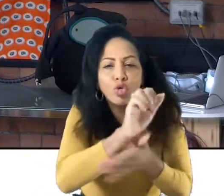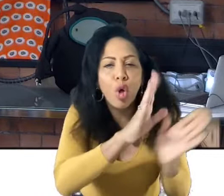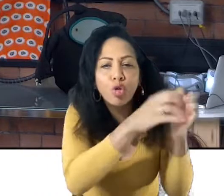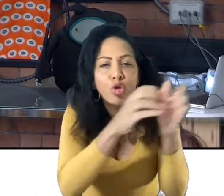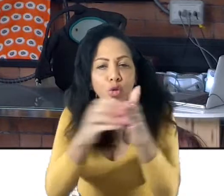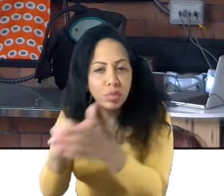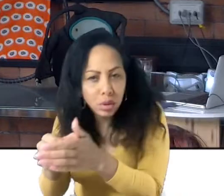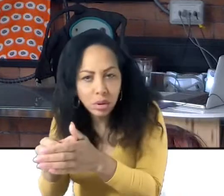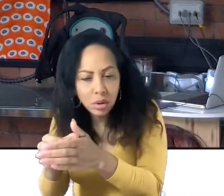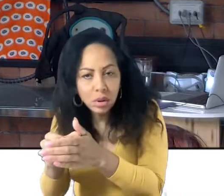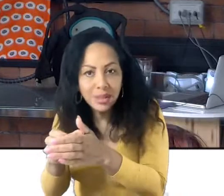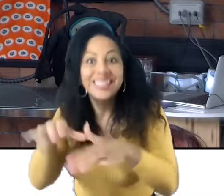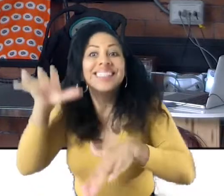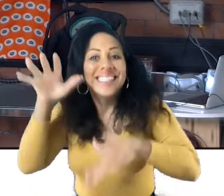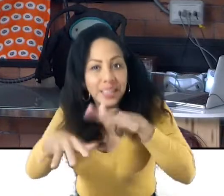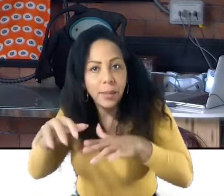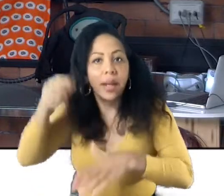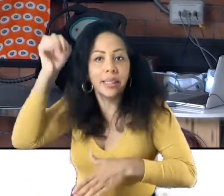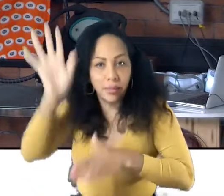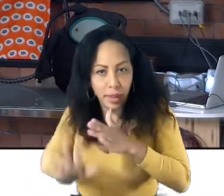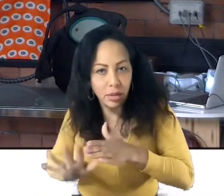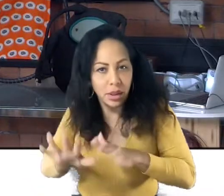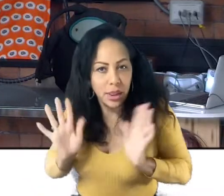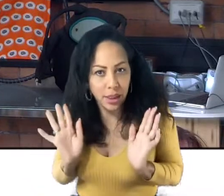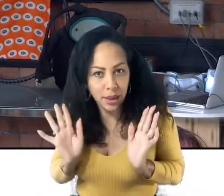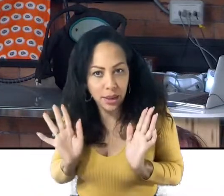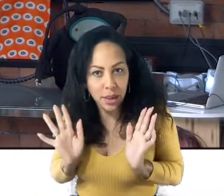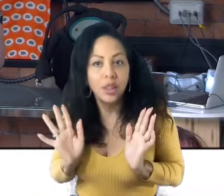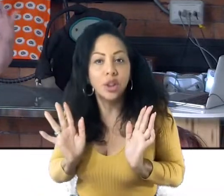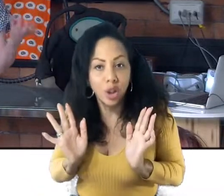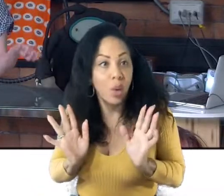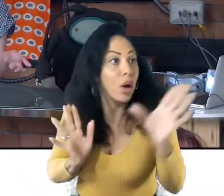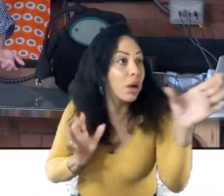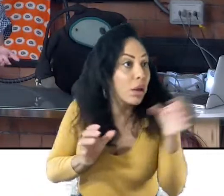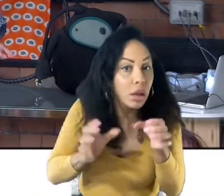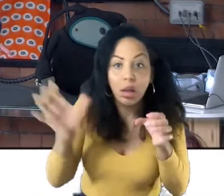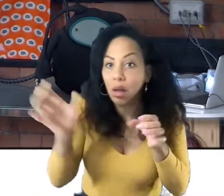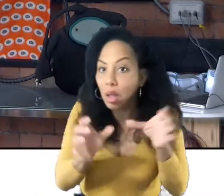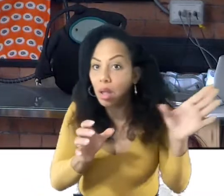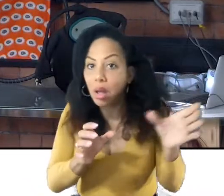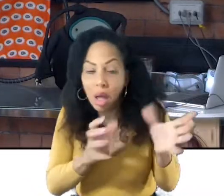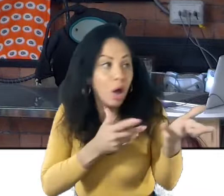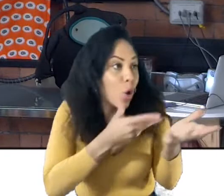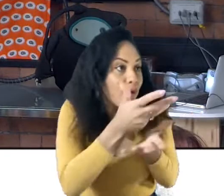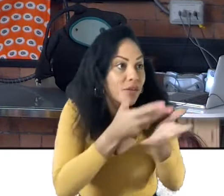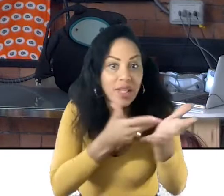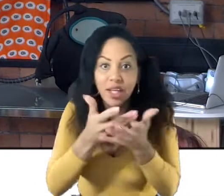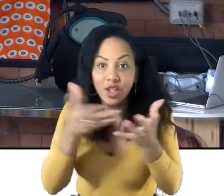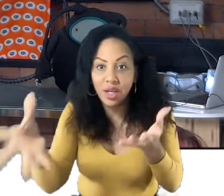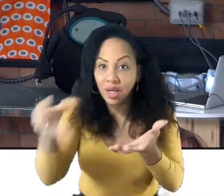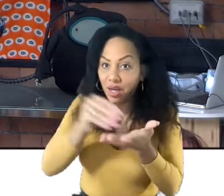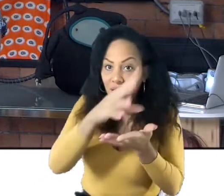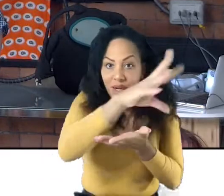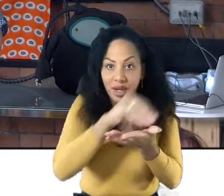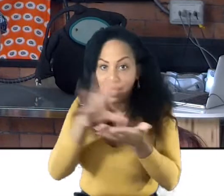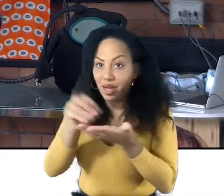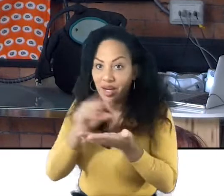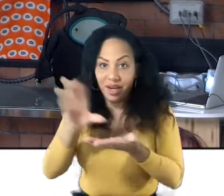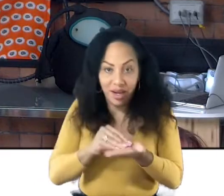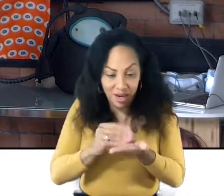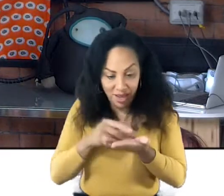have conversations and then put all of these conversations into a kind of musical form and then present them in some